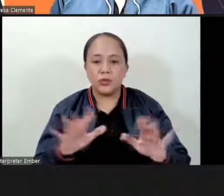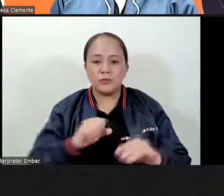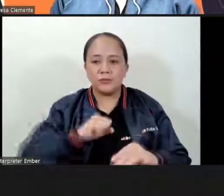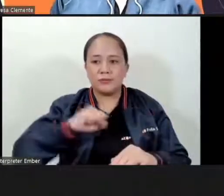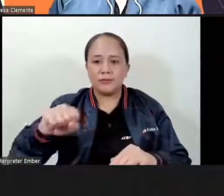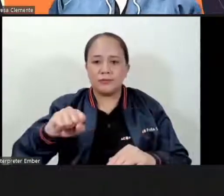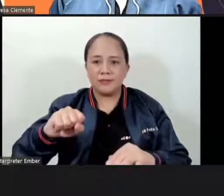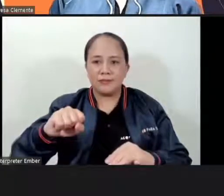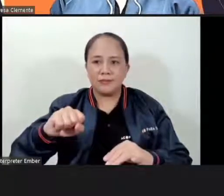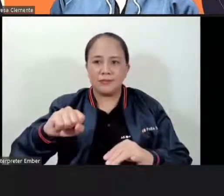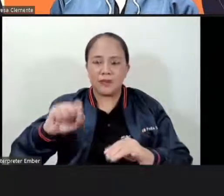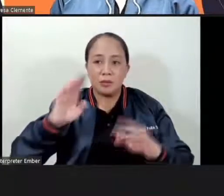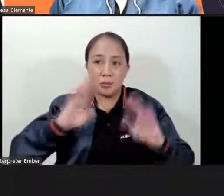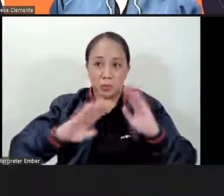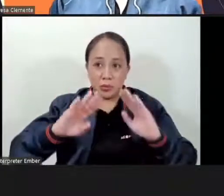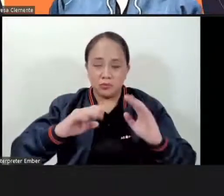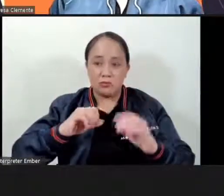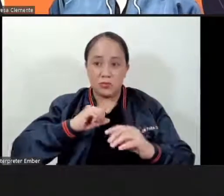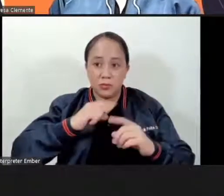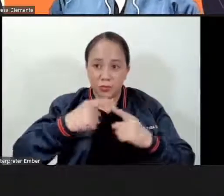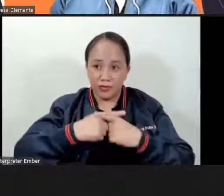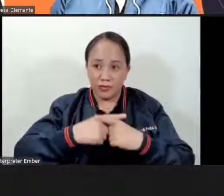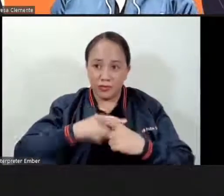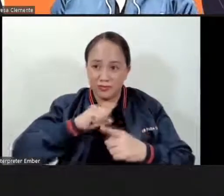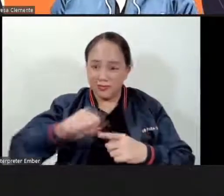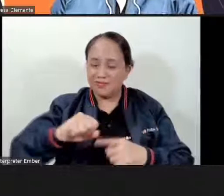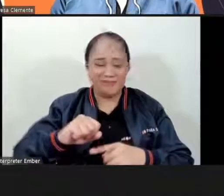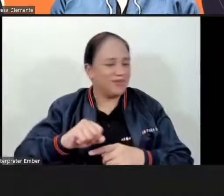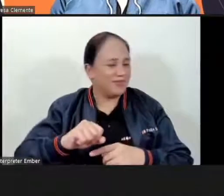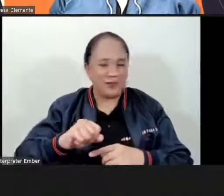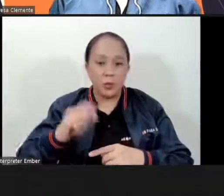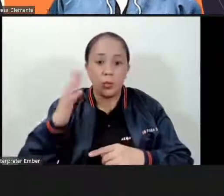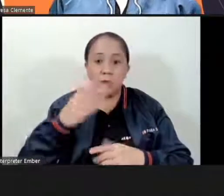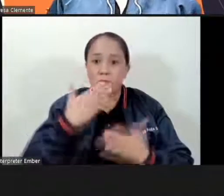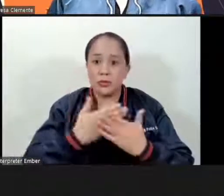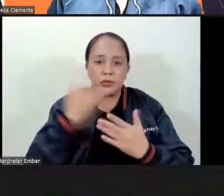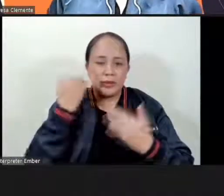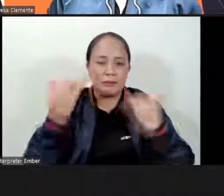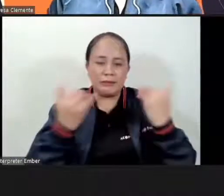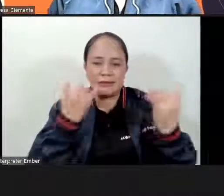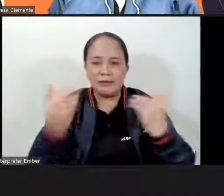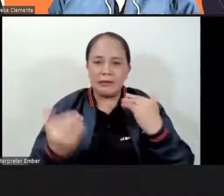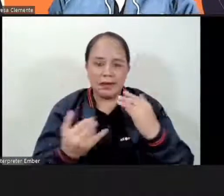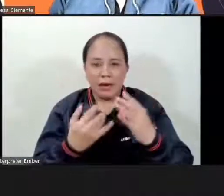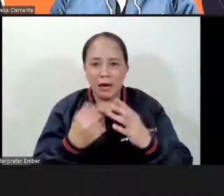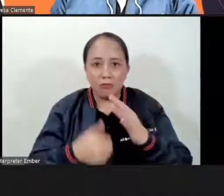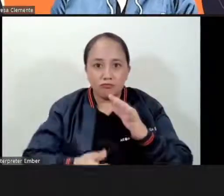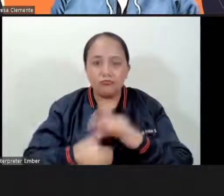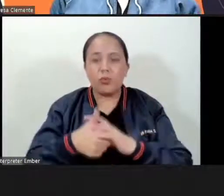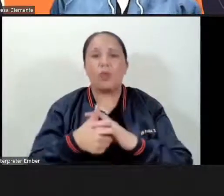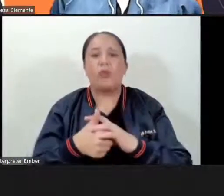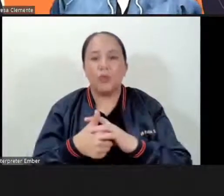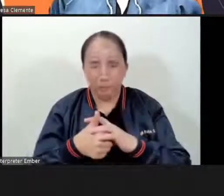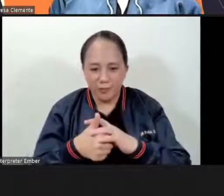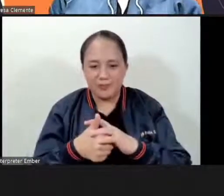crisis or conflict because in those times, very good ideas arise. So,